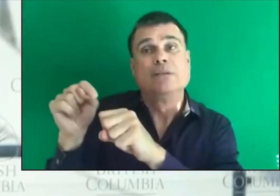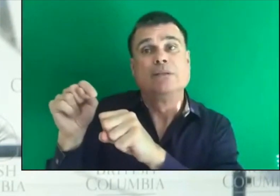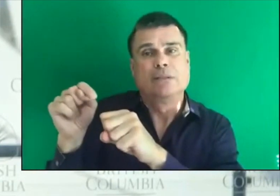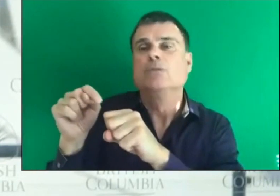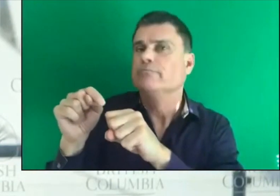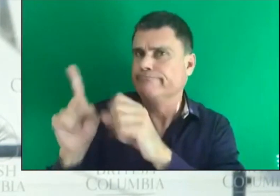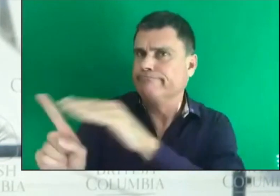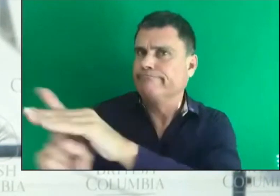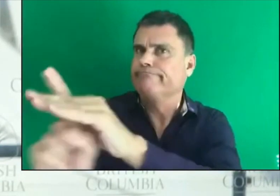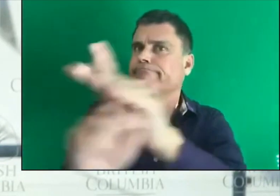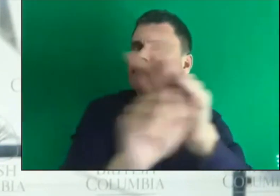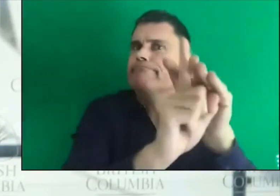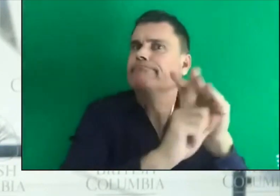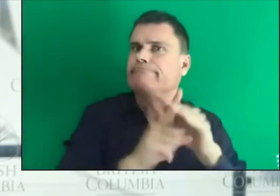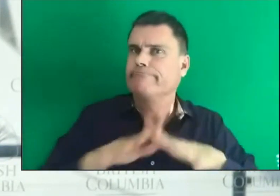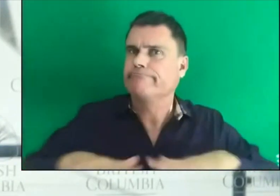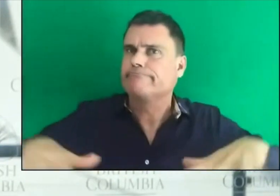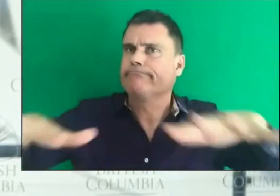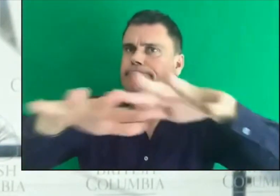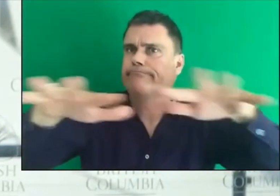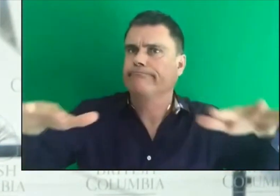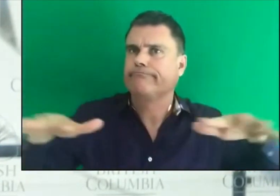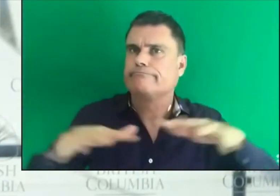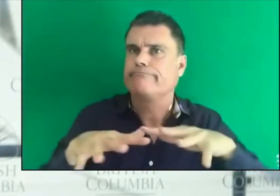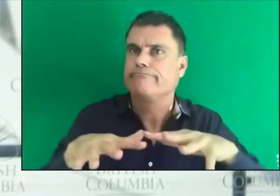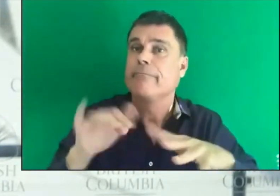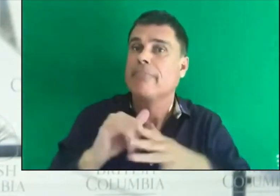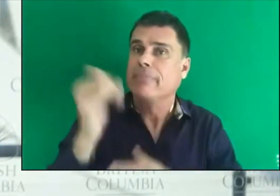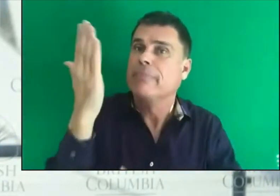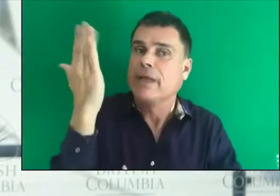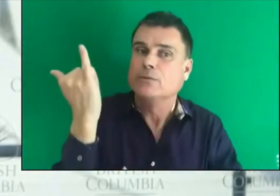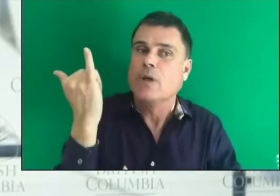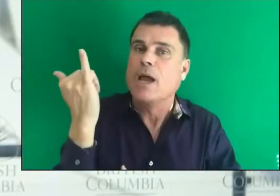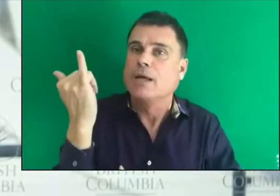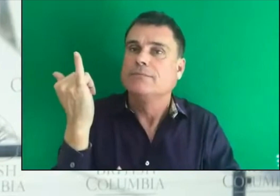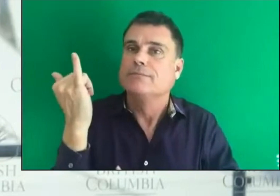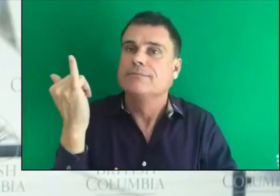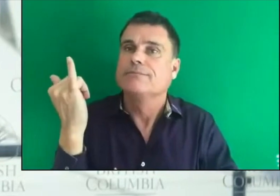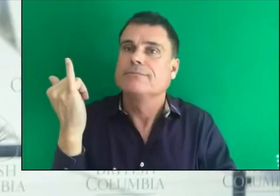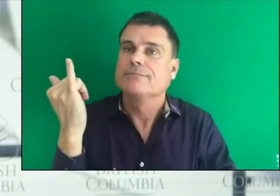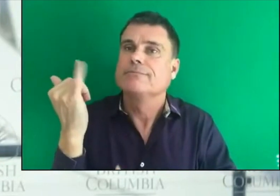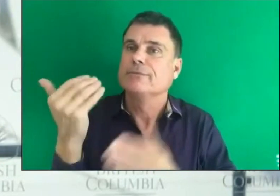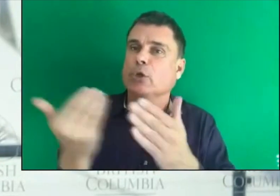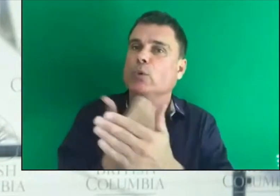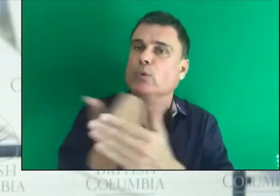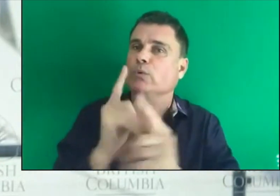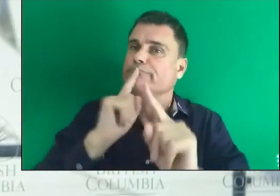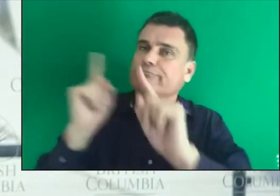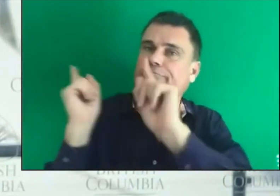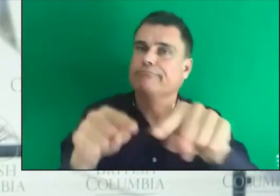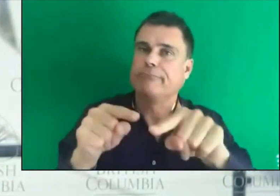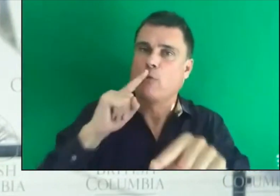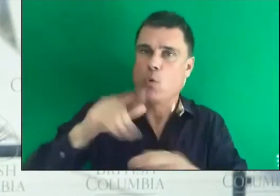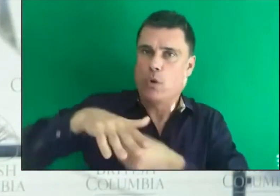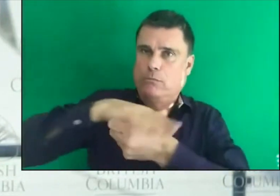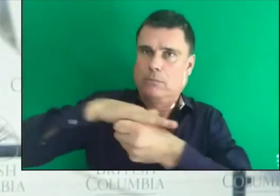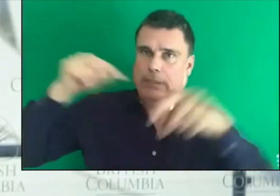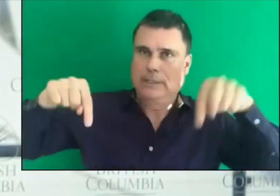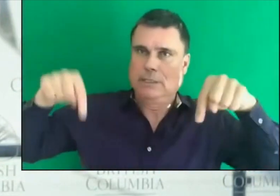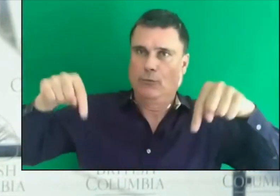Chilliwack, the lower mainland region, and that is where the focus of this activity and where